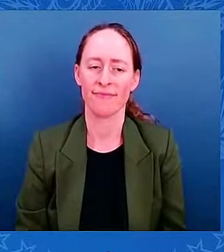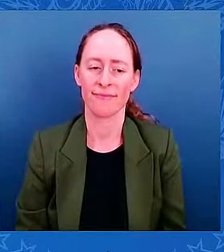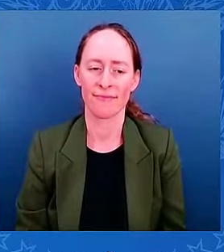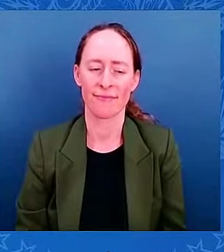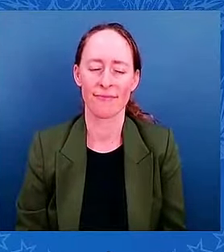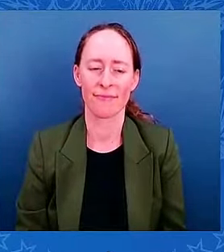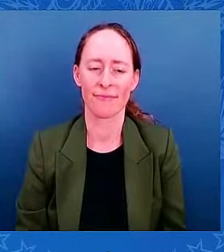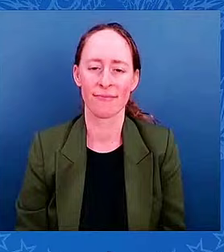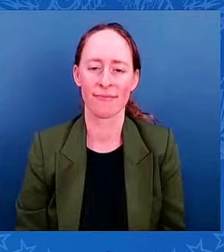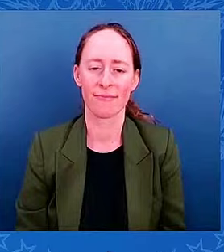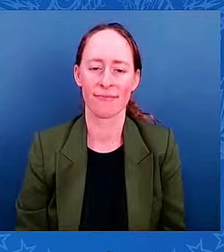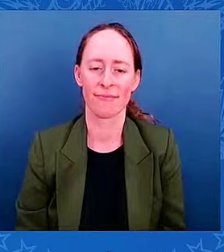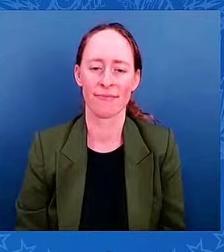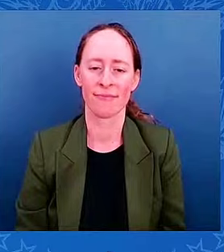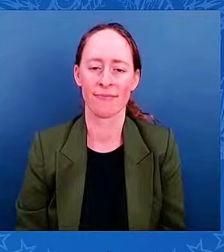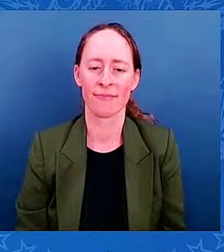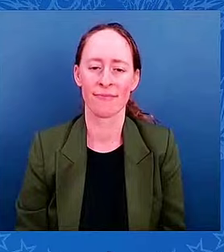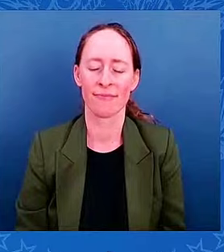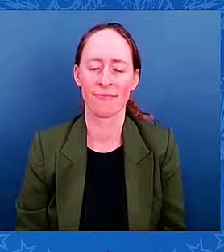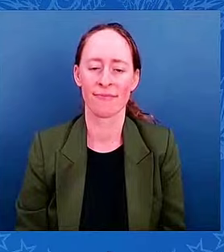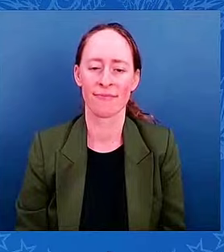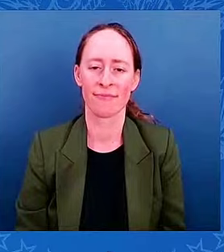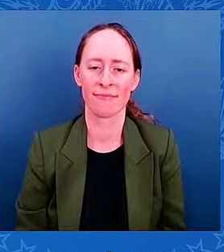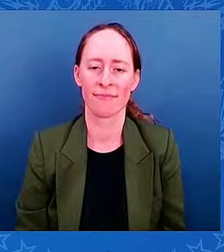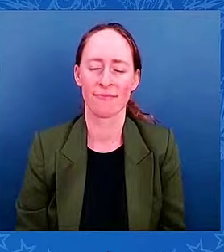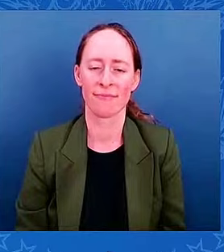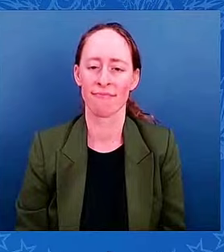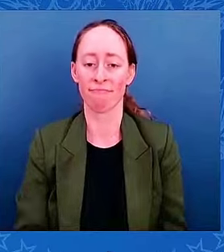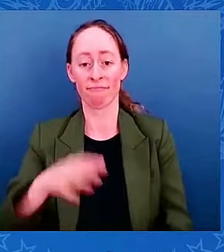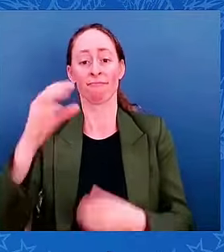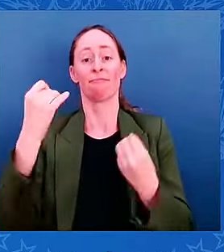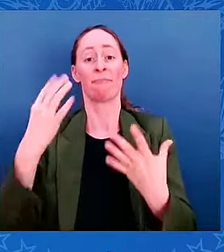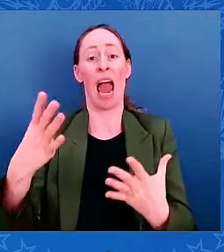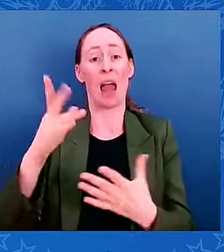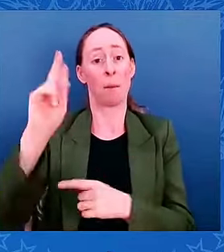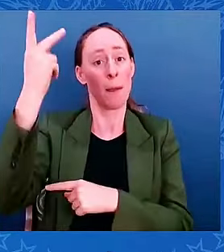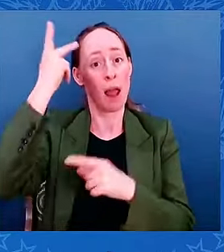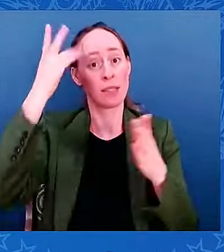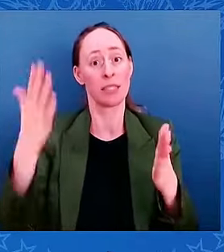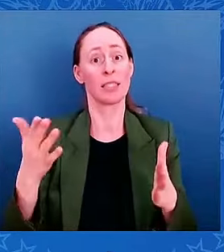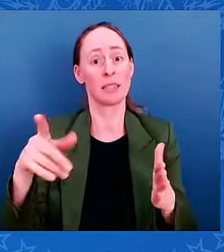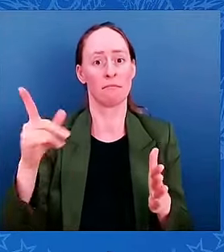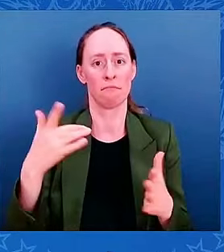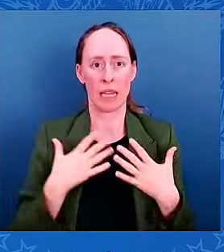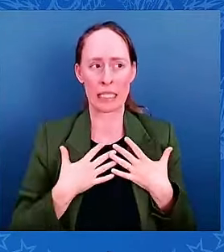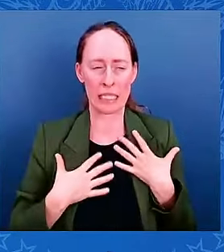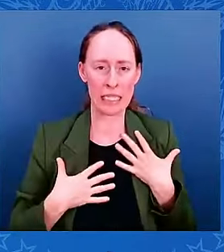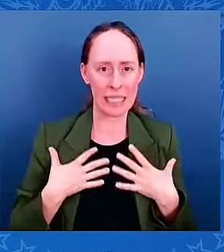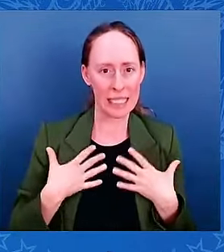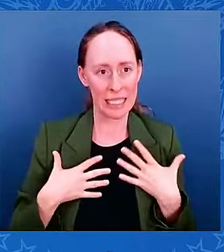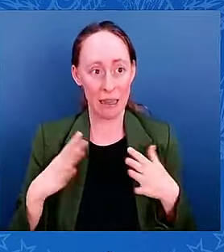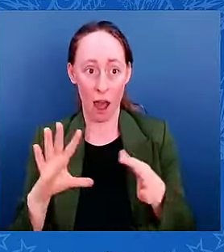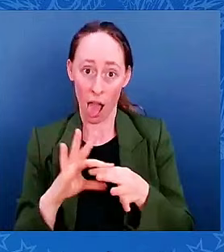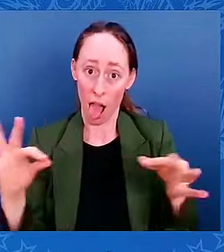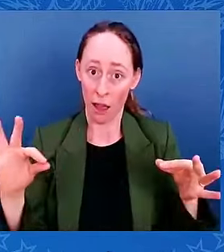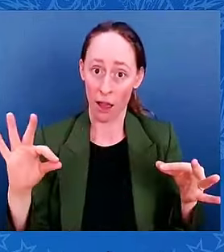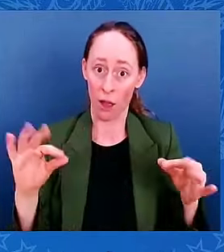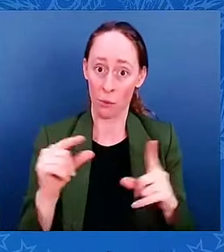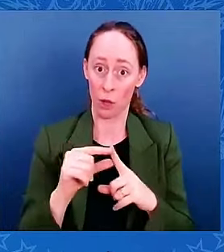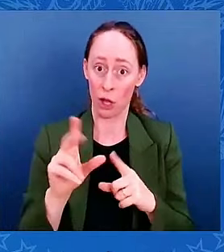A lot of politicians have trouble saying the word union. It ain't worker, it's union.